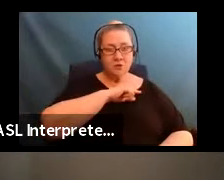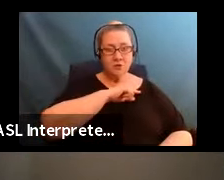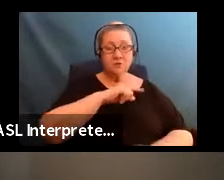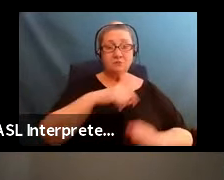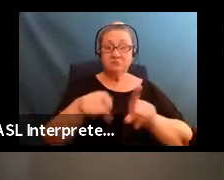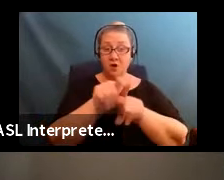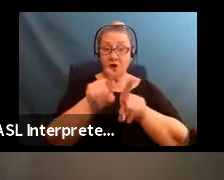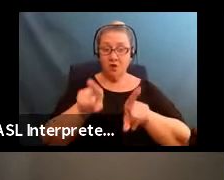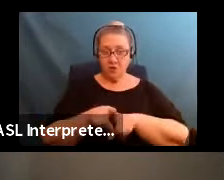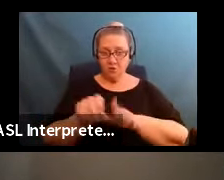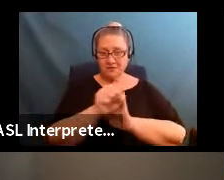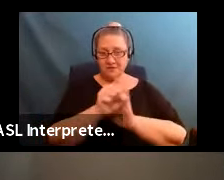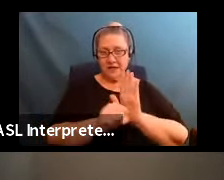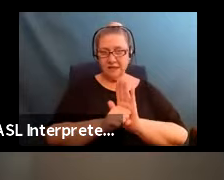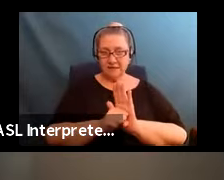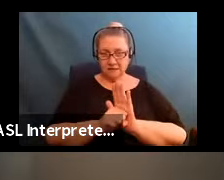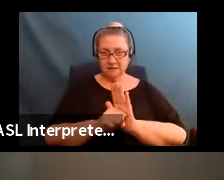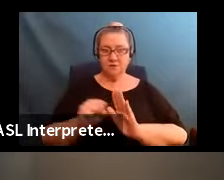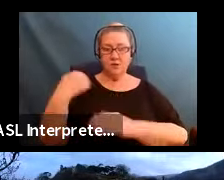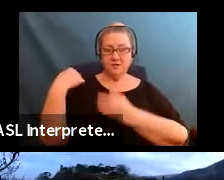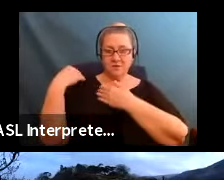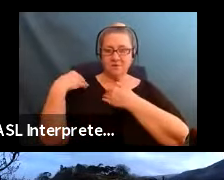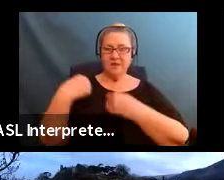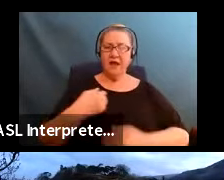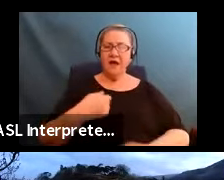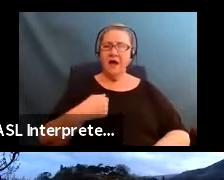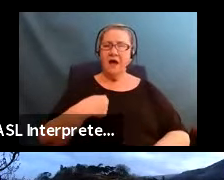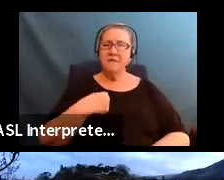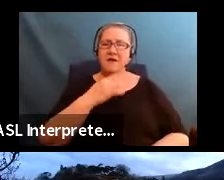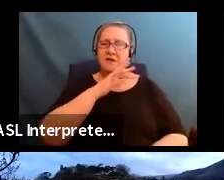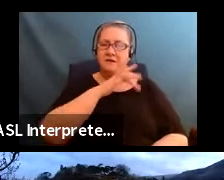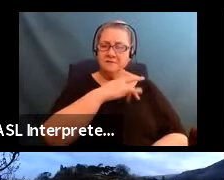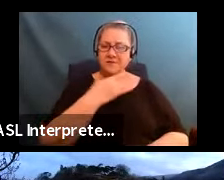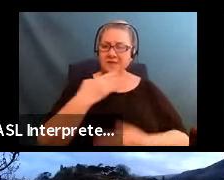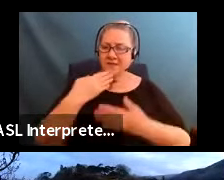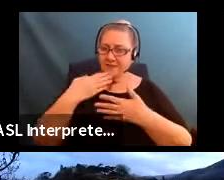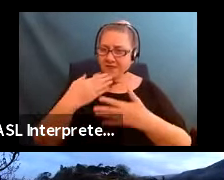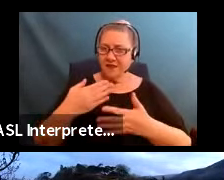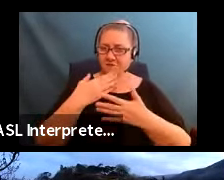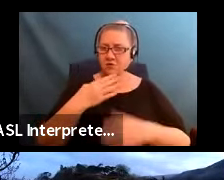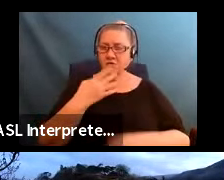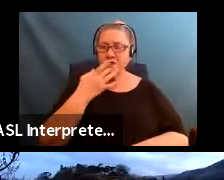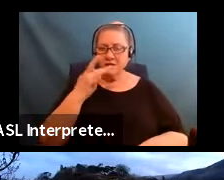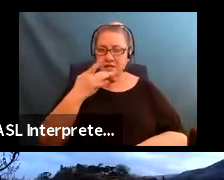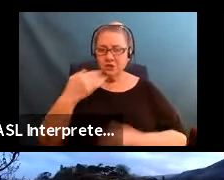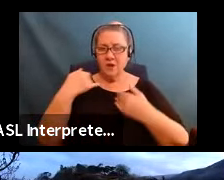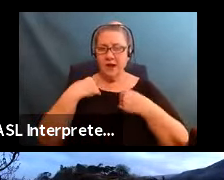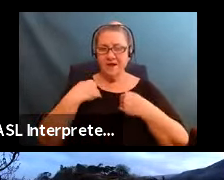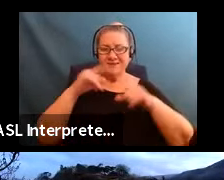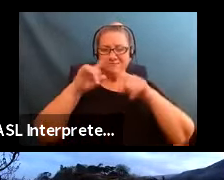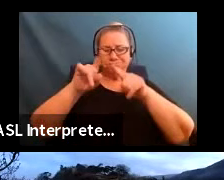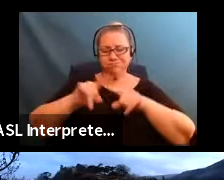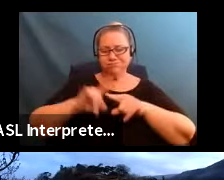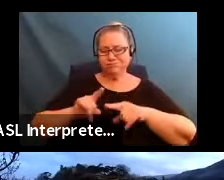have Dr. Nadine Burke-Harris, who's on this call, as you well know, and Dr. Erica Pond, as